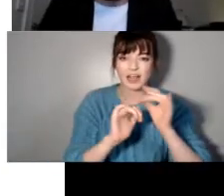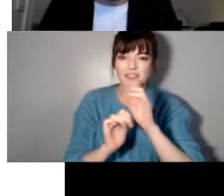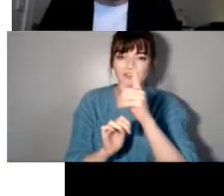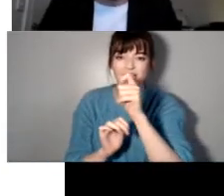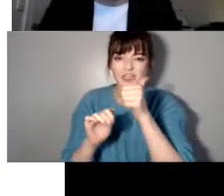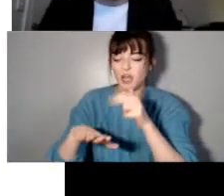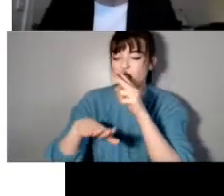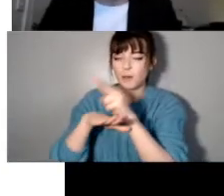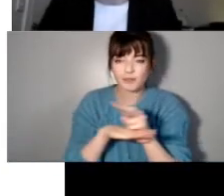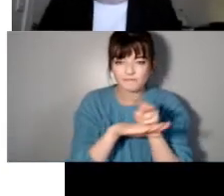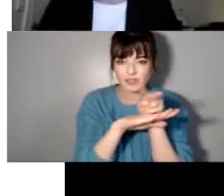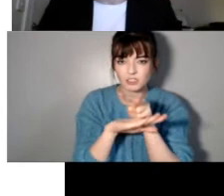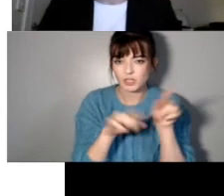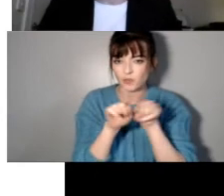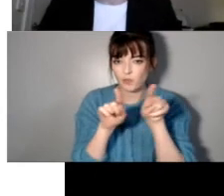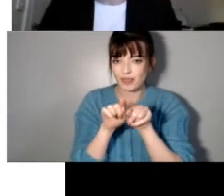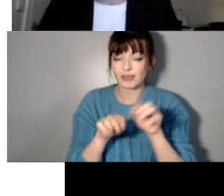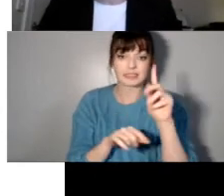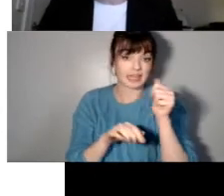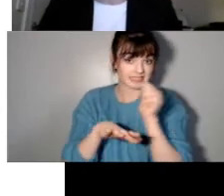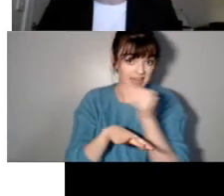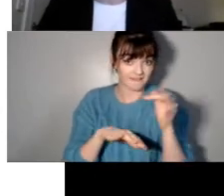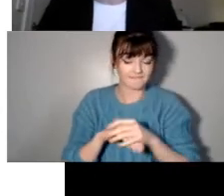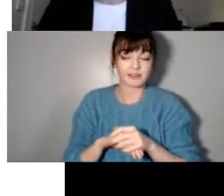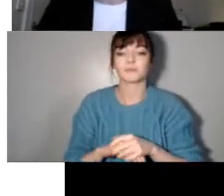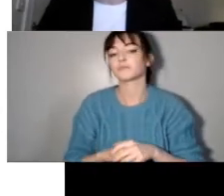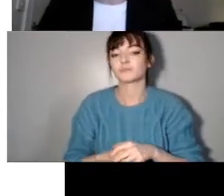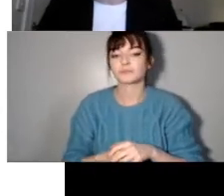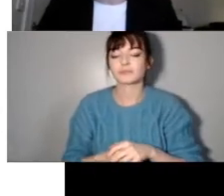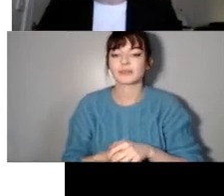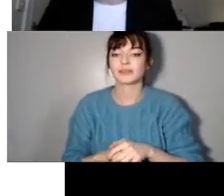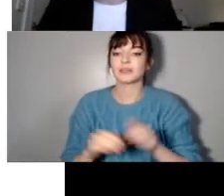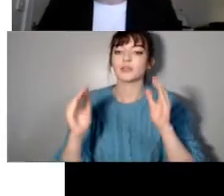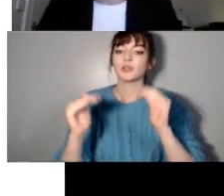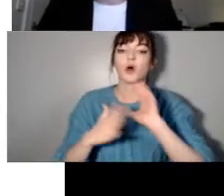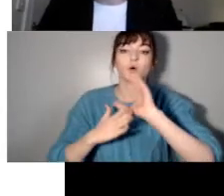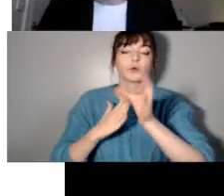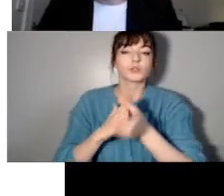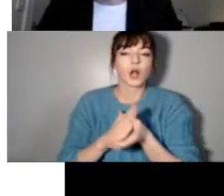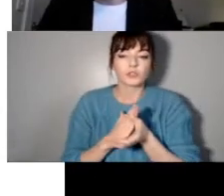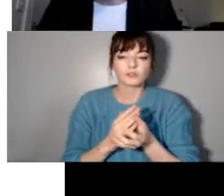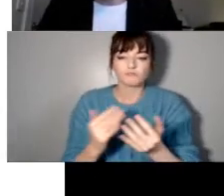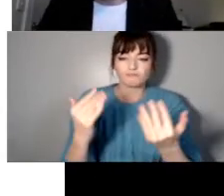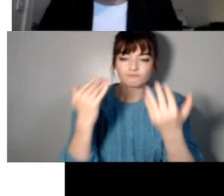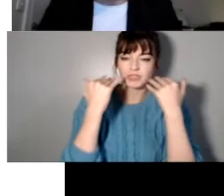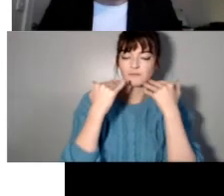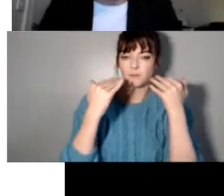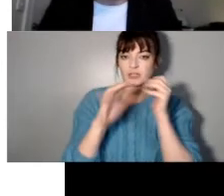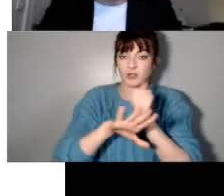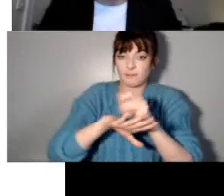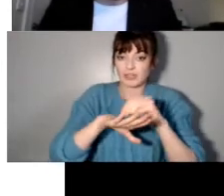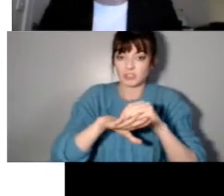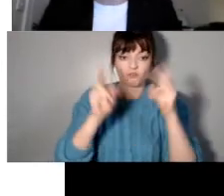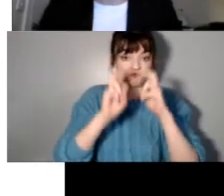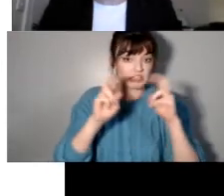work carried out by NDA staff. The costings methodology was informed by pre-existing research that was conducted